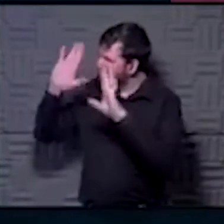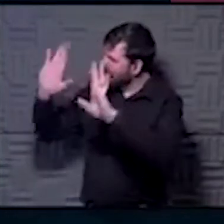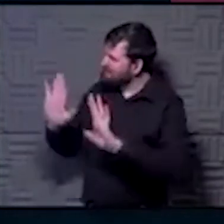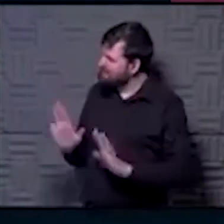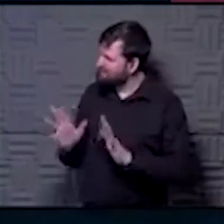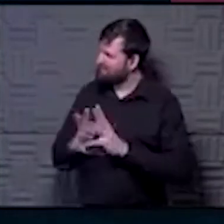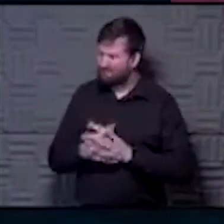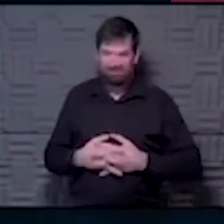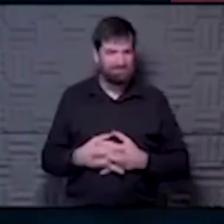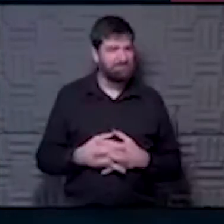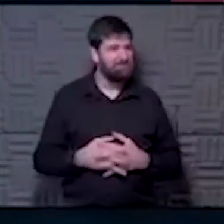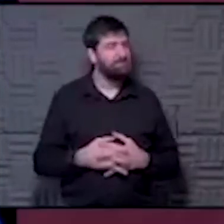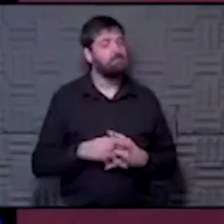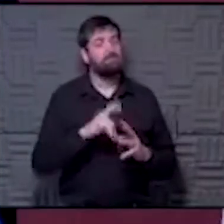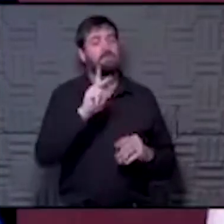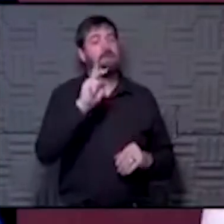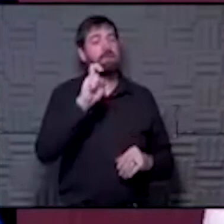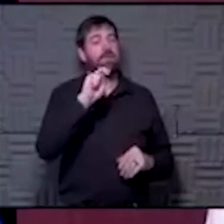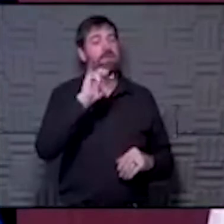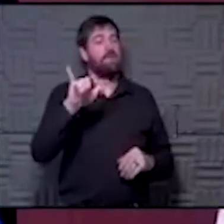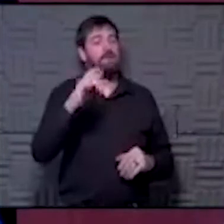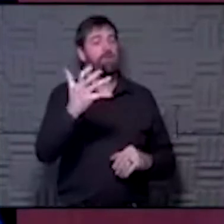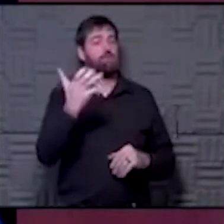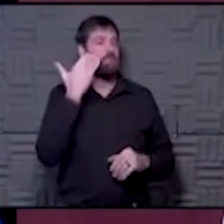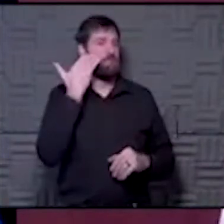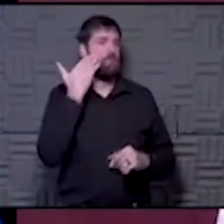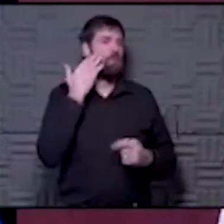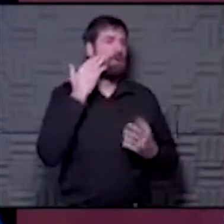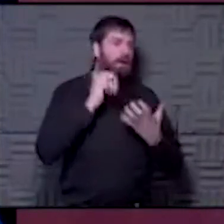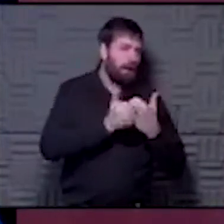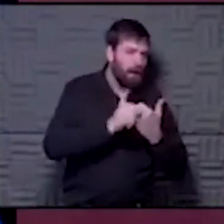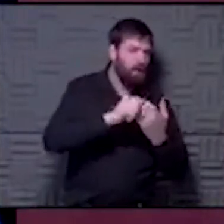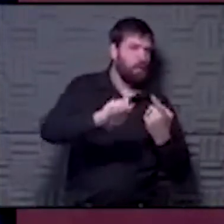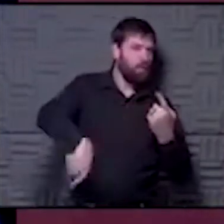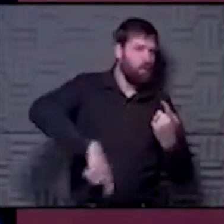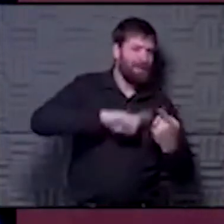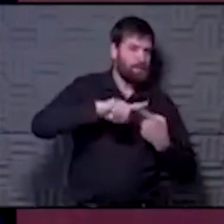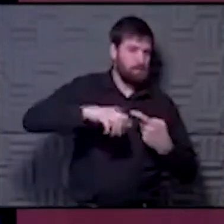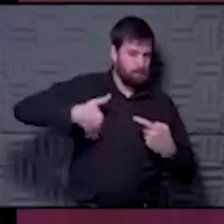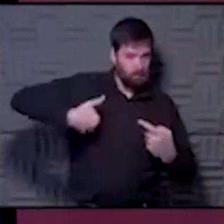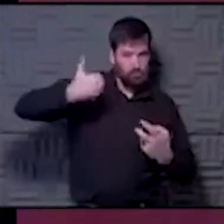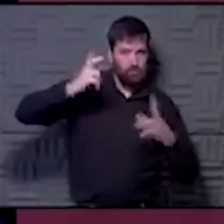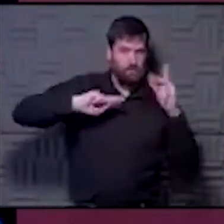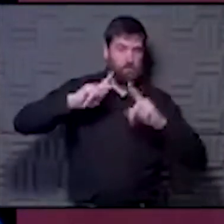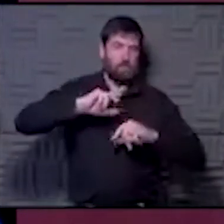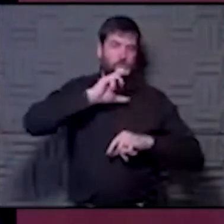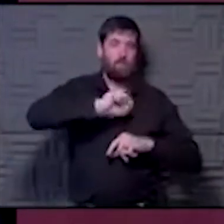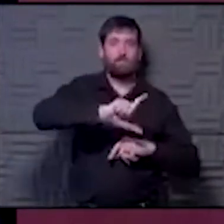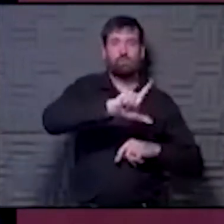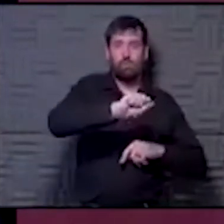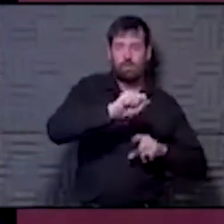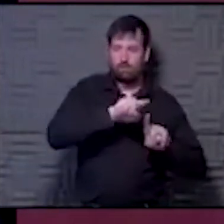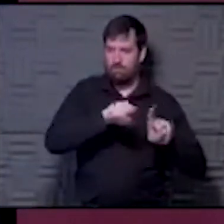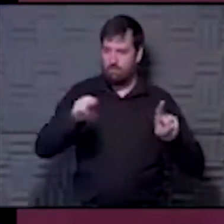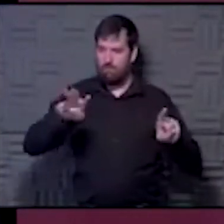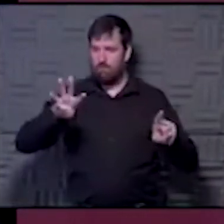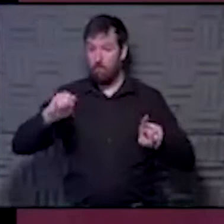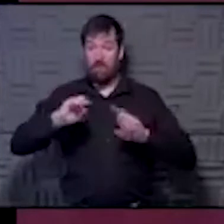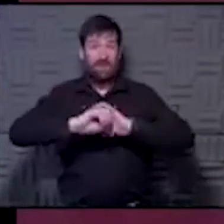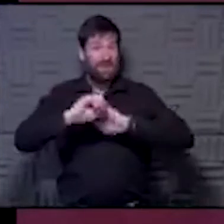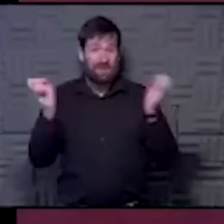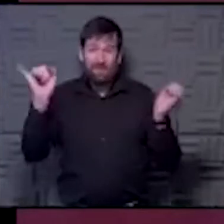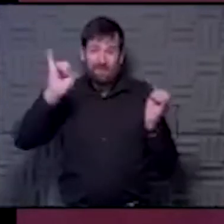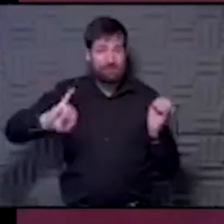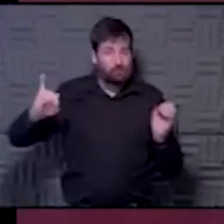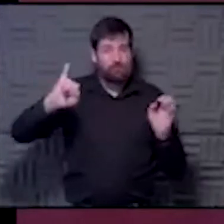be. Kitty wants to know, how and when will younger people in the 20 to 40 age group who are uninsured be